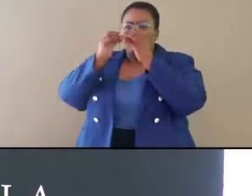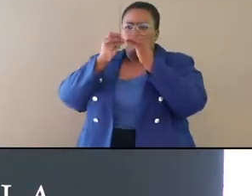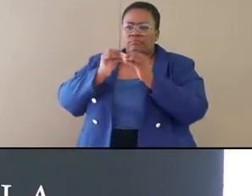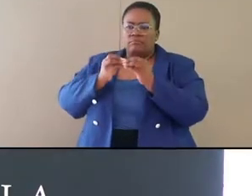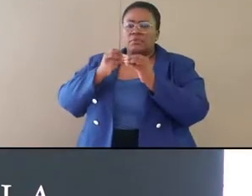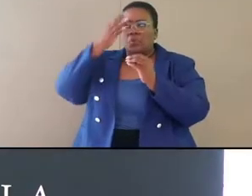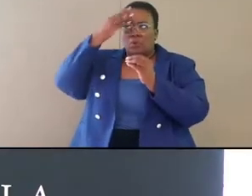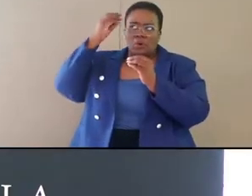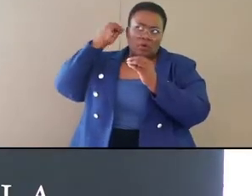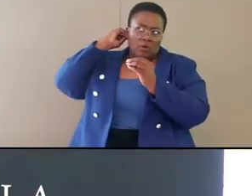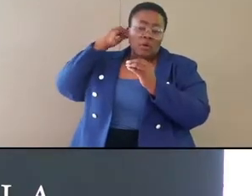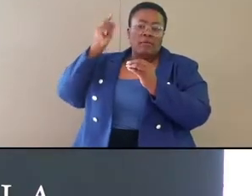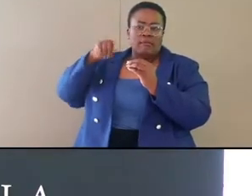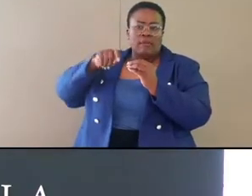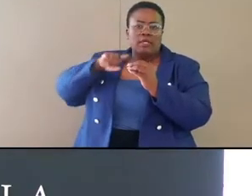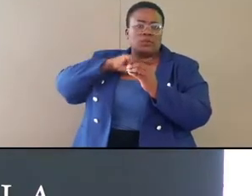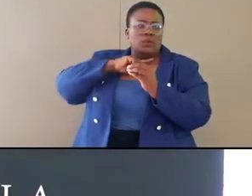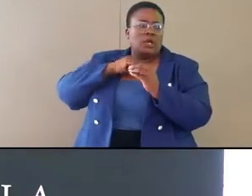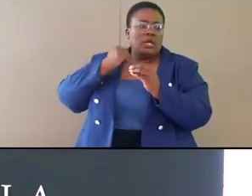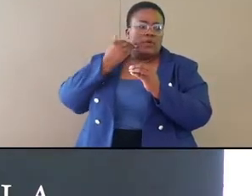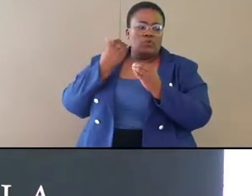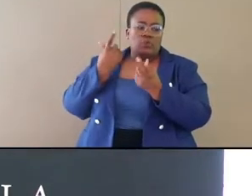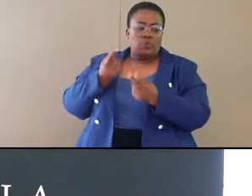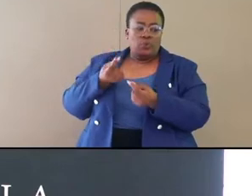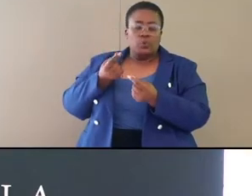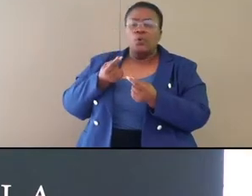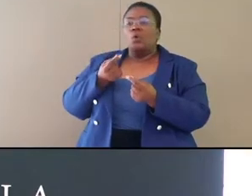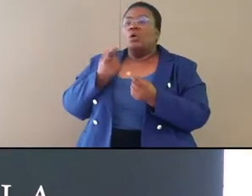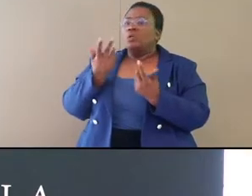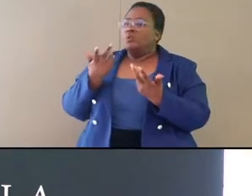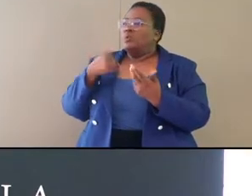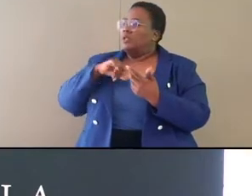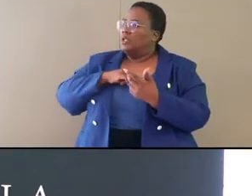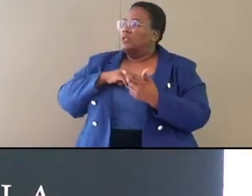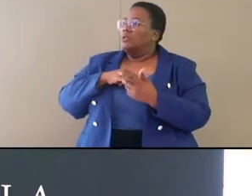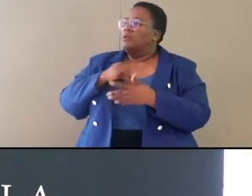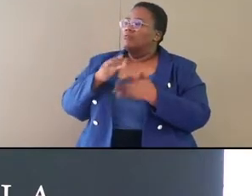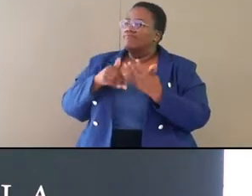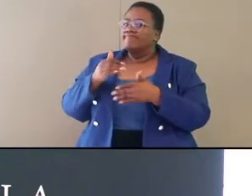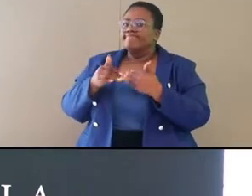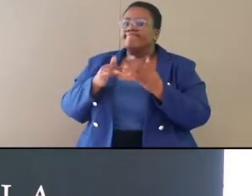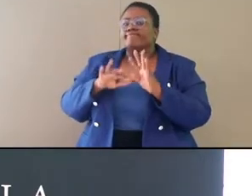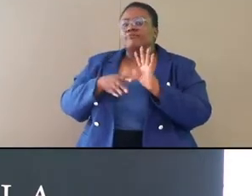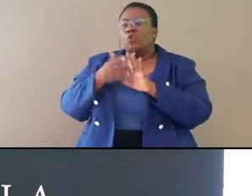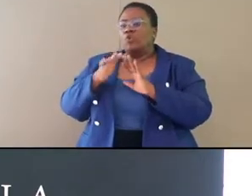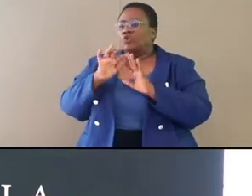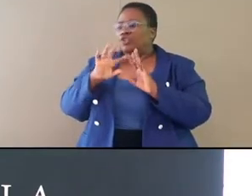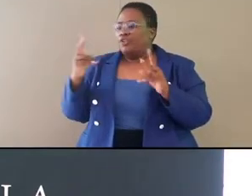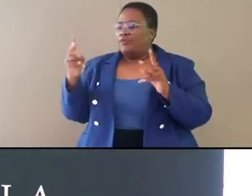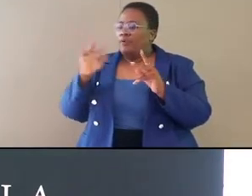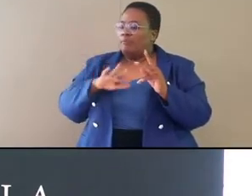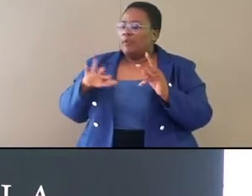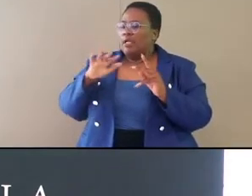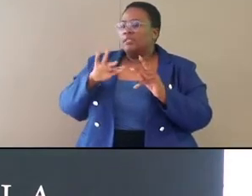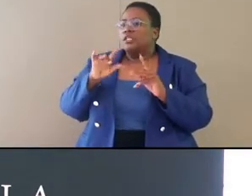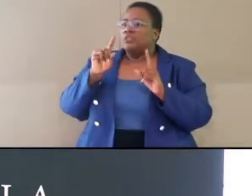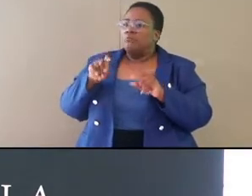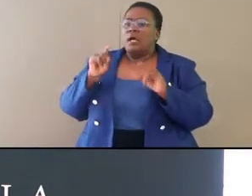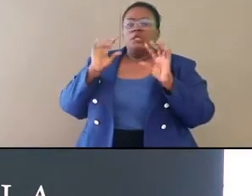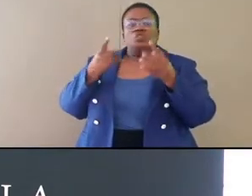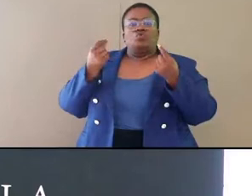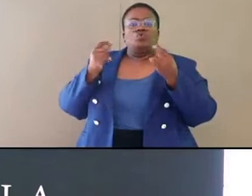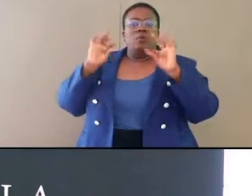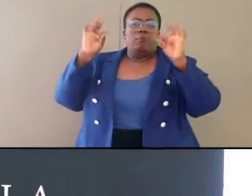heads because if we do so and as we walk around and go to different places, we have to do proper